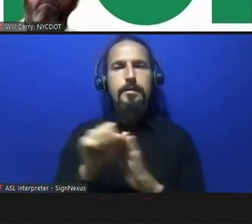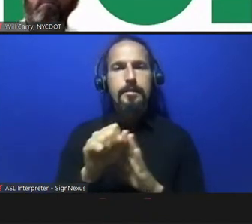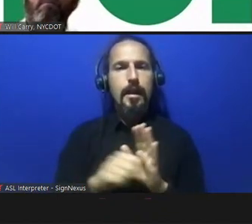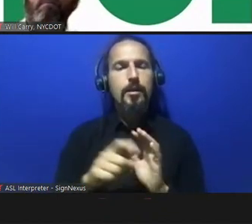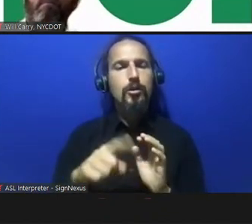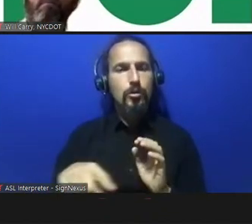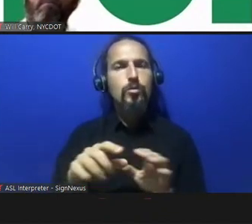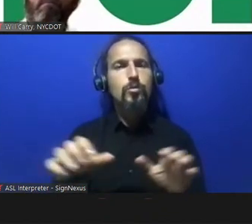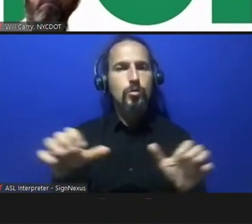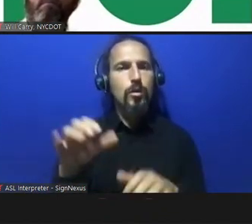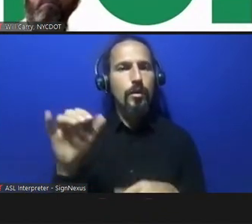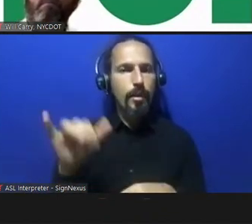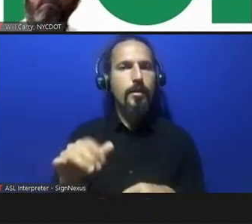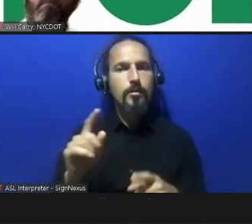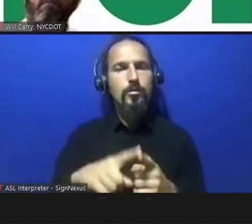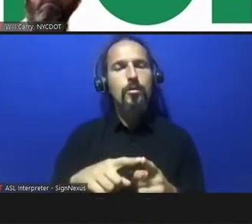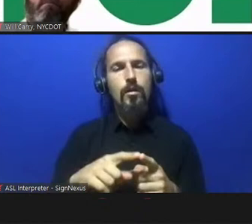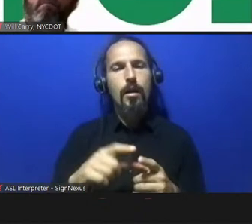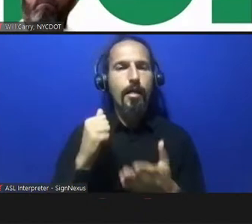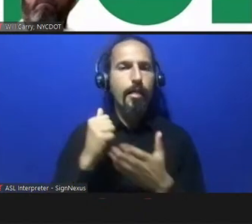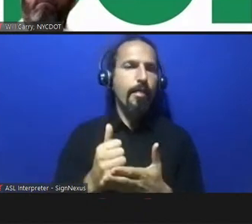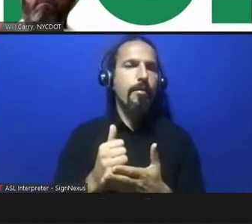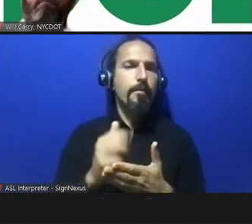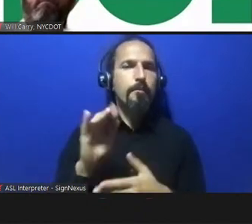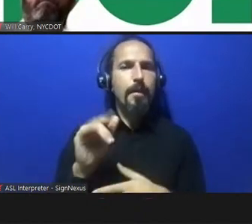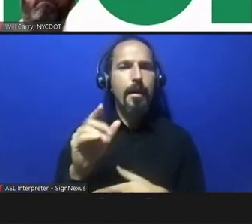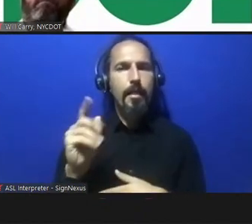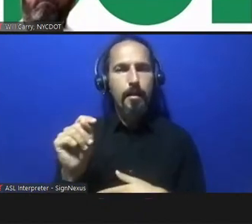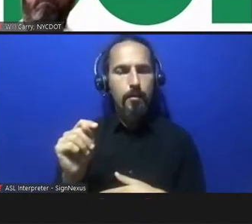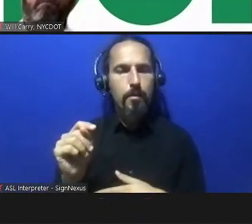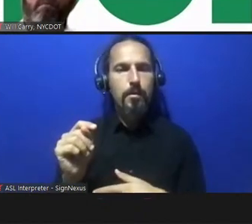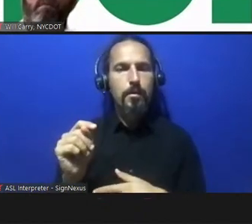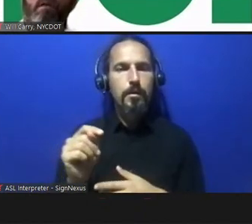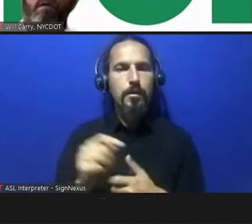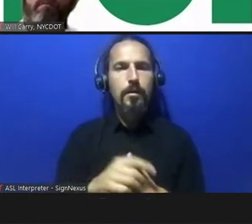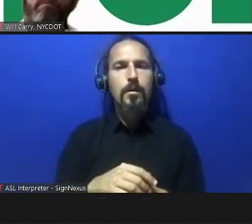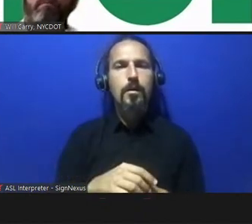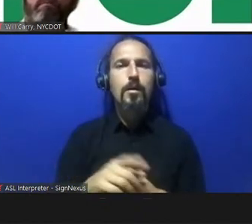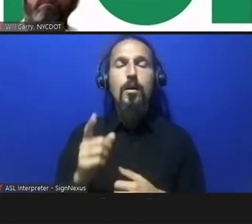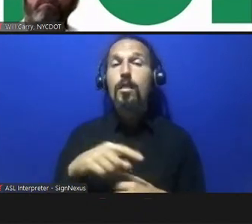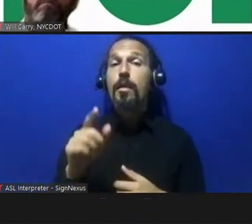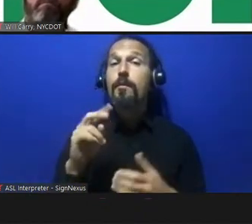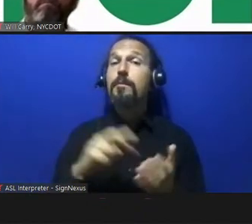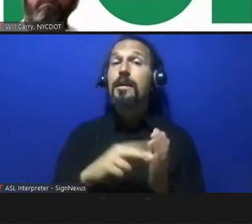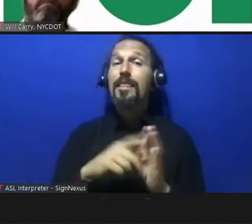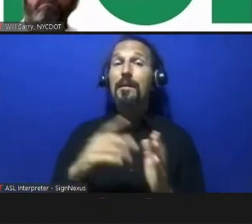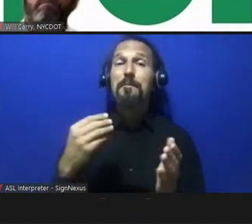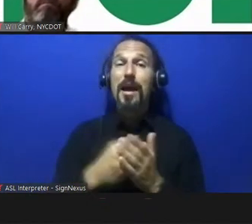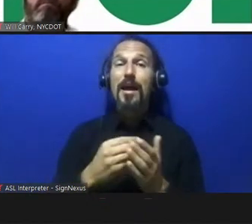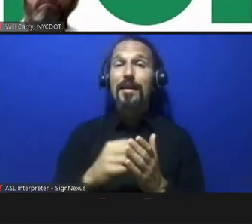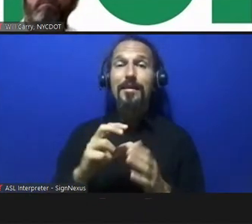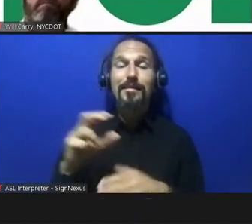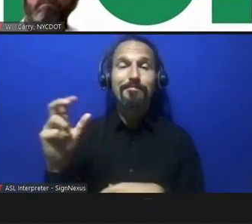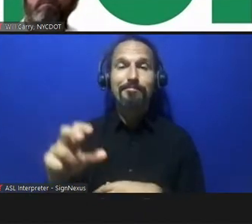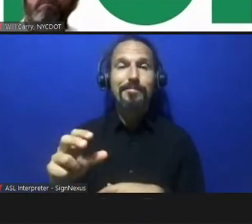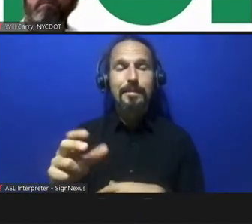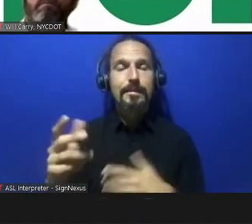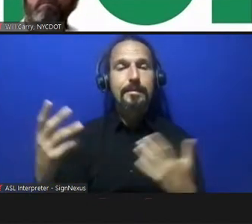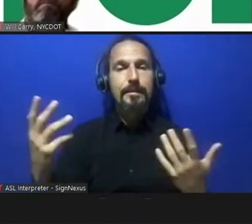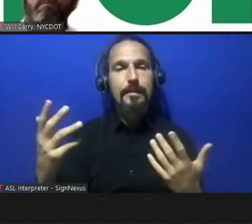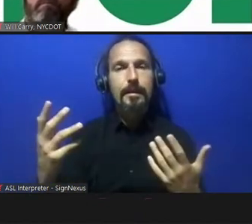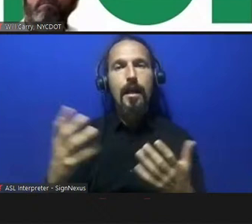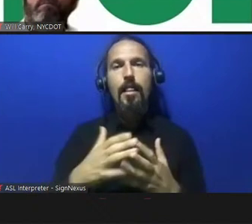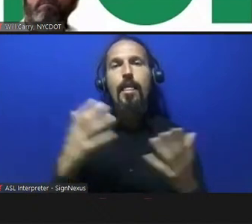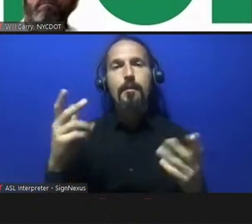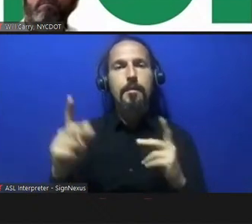do to bail you out um and really what what this money is going to go towards is is like like a lot of